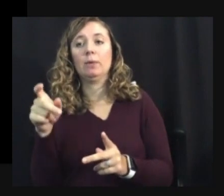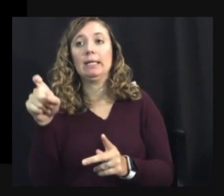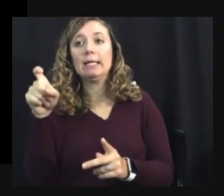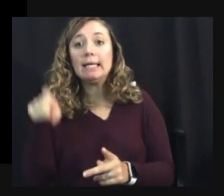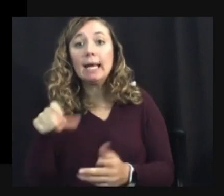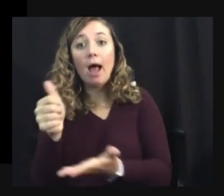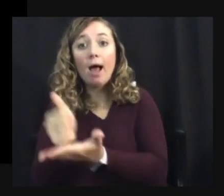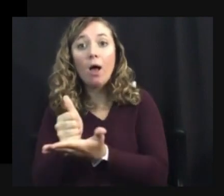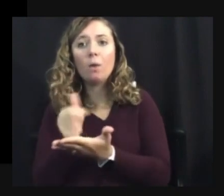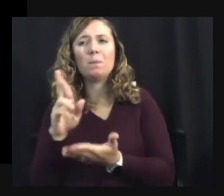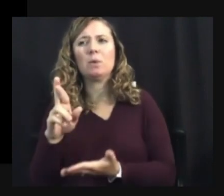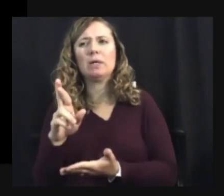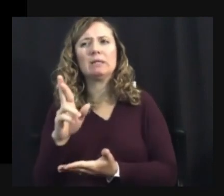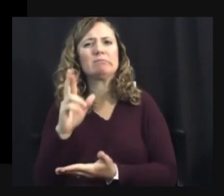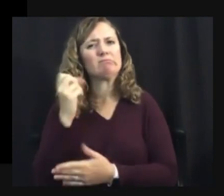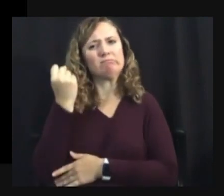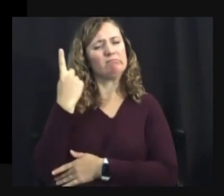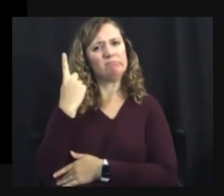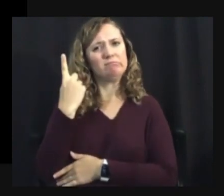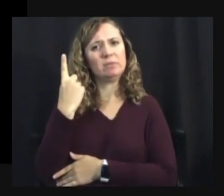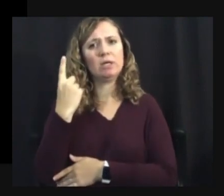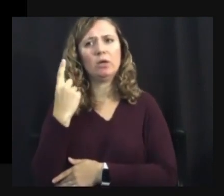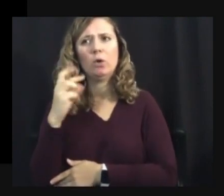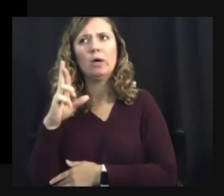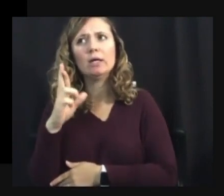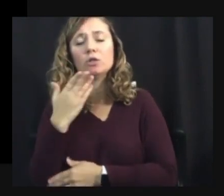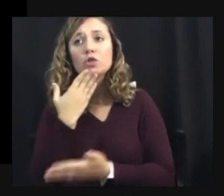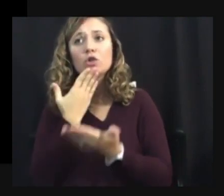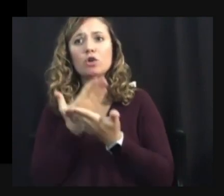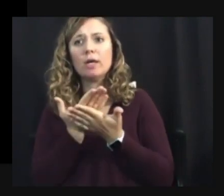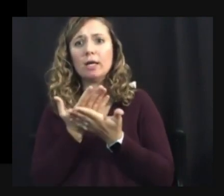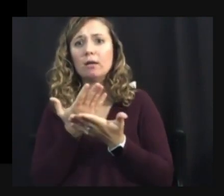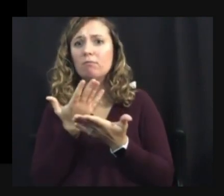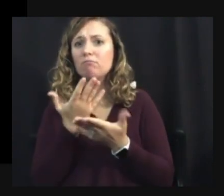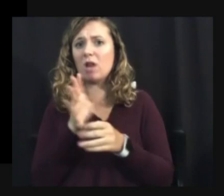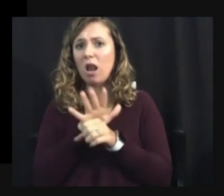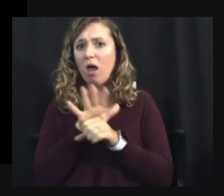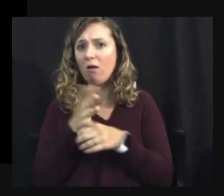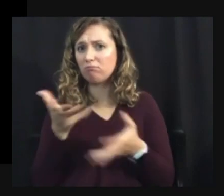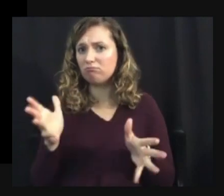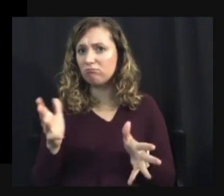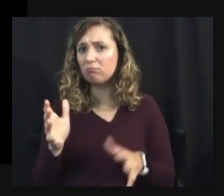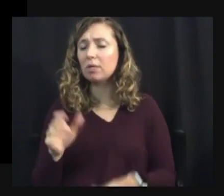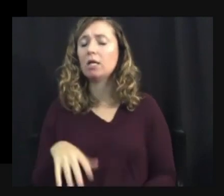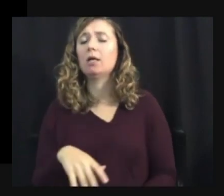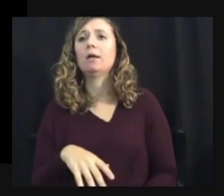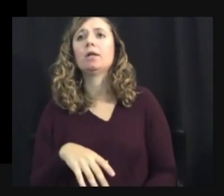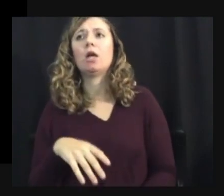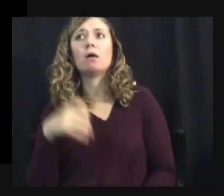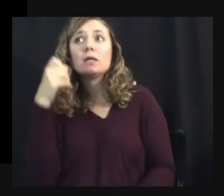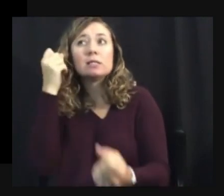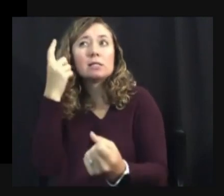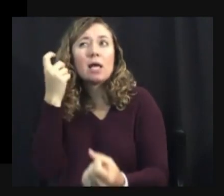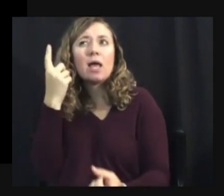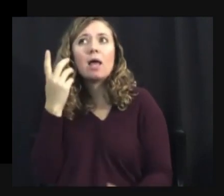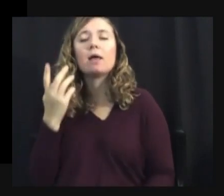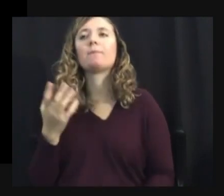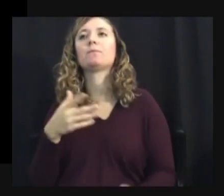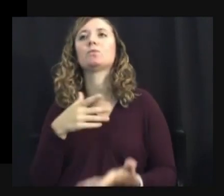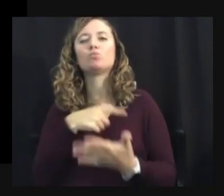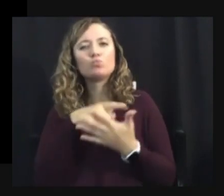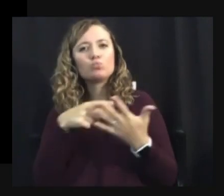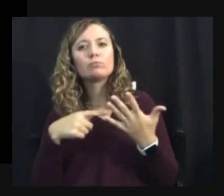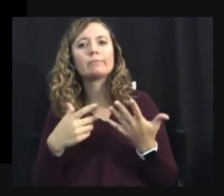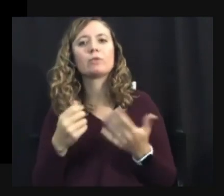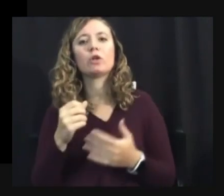about this, or is this good enough? Do you understand what I'm saying? So those are just